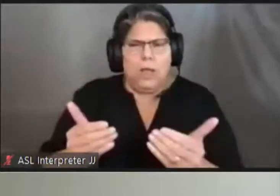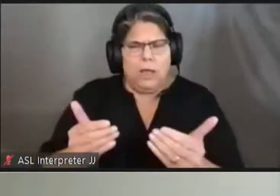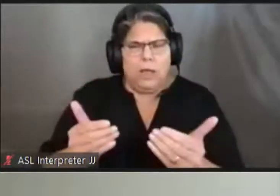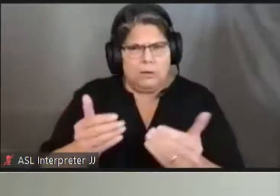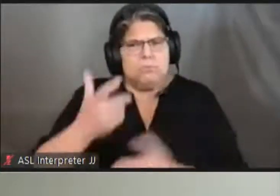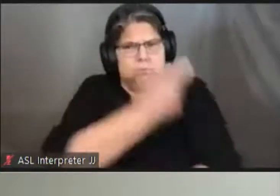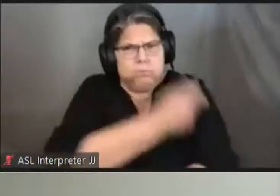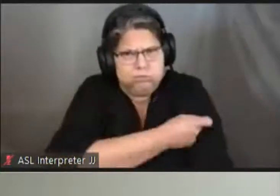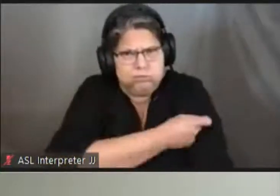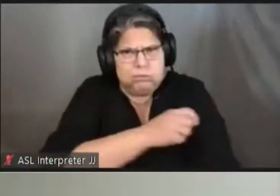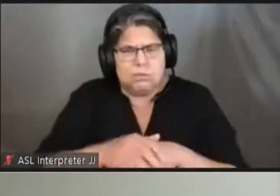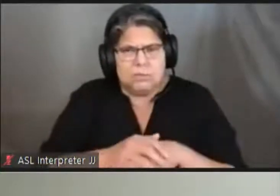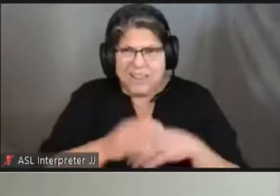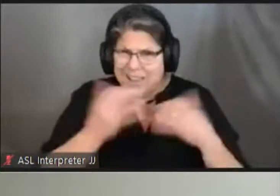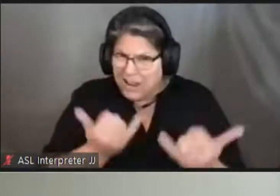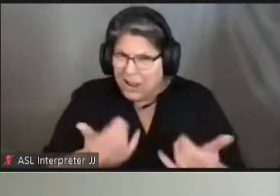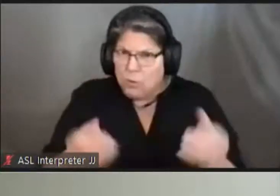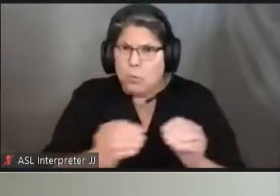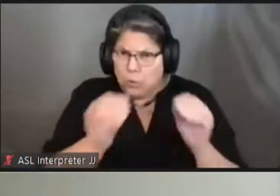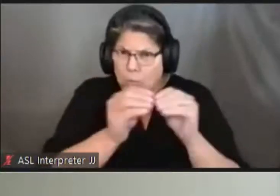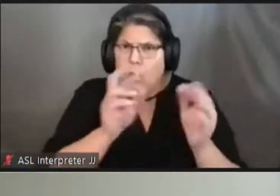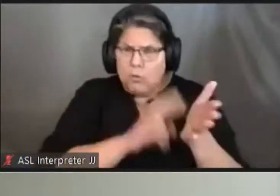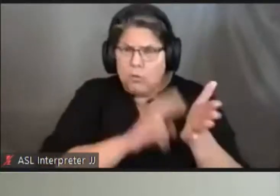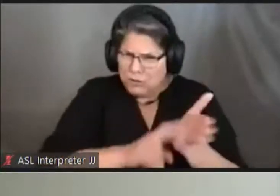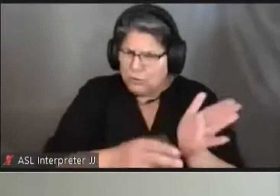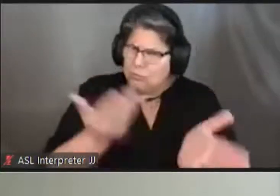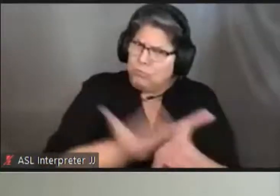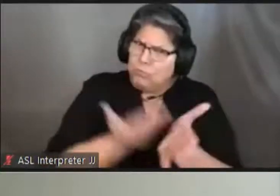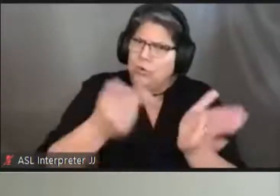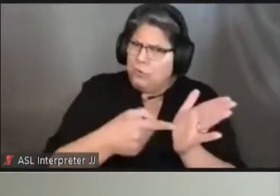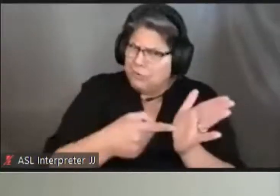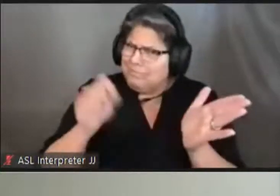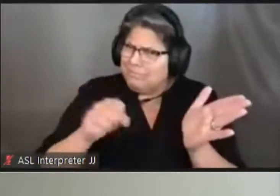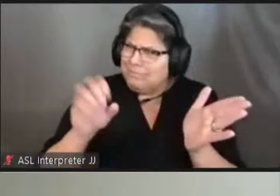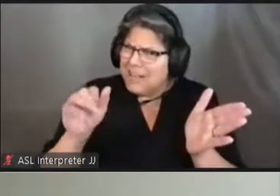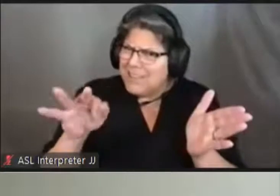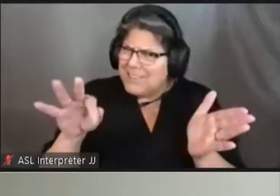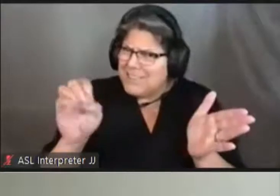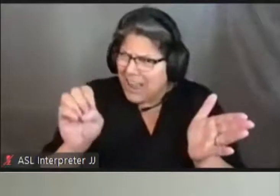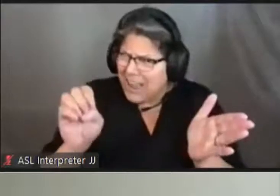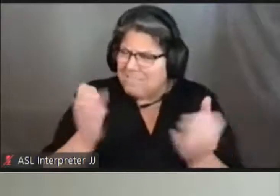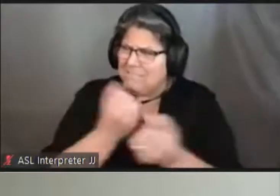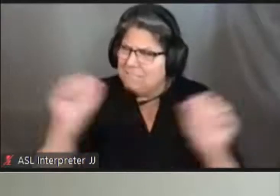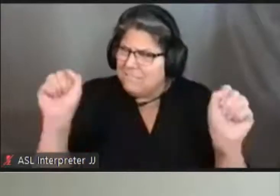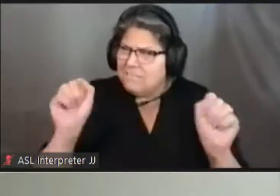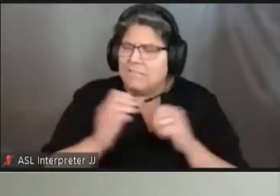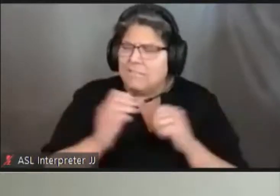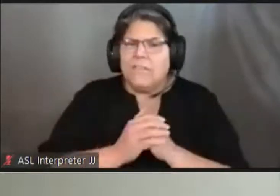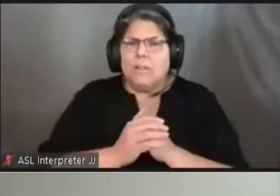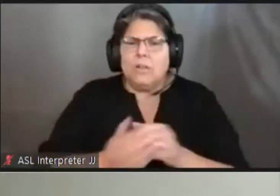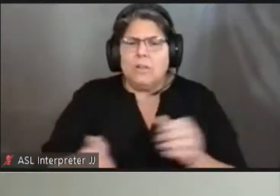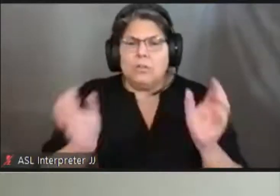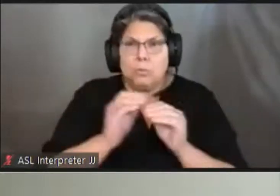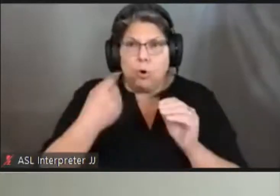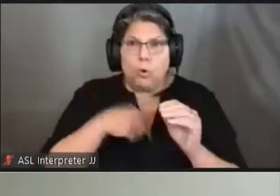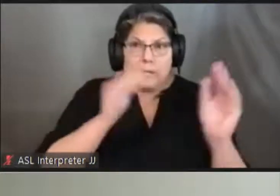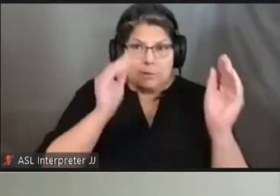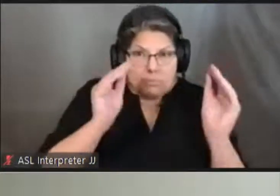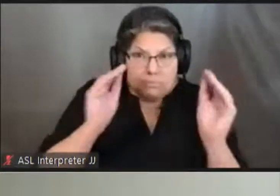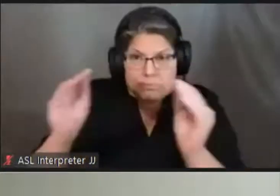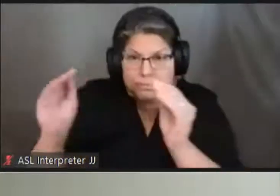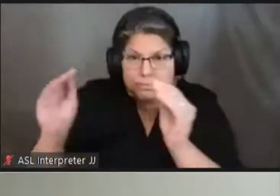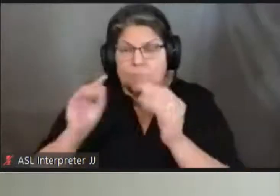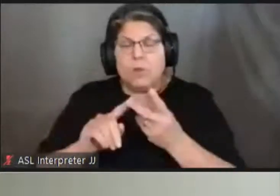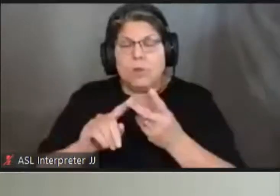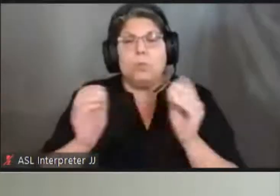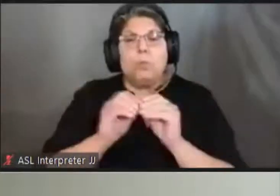been generated that does show that it's safe. So the more we educate, the more we make the vaccines